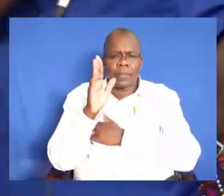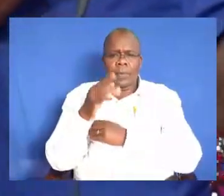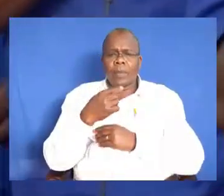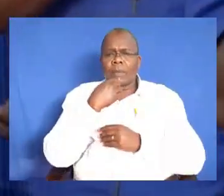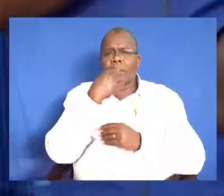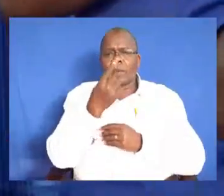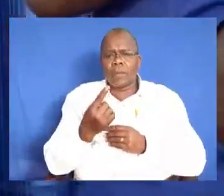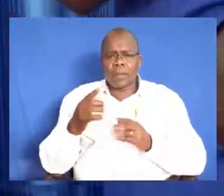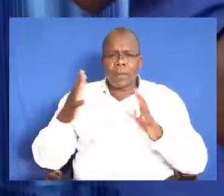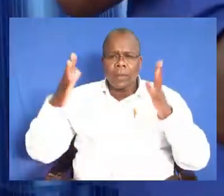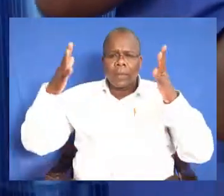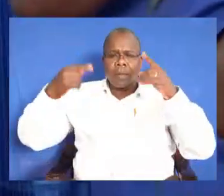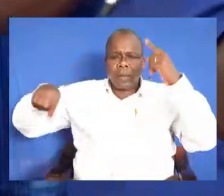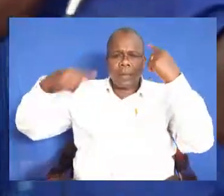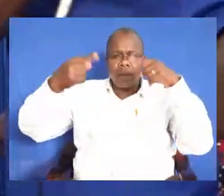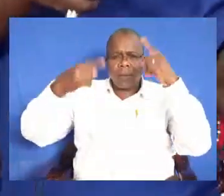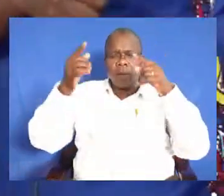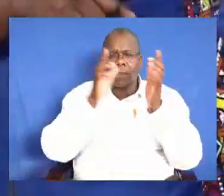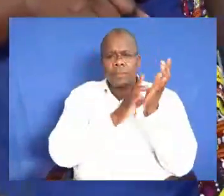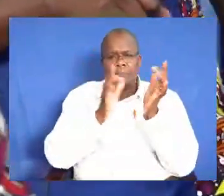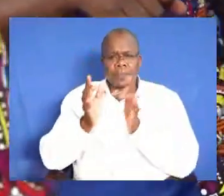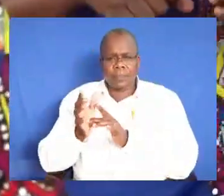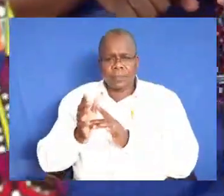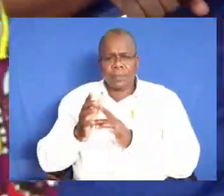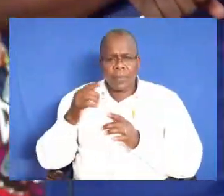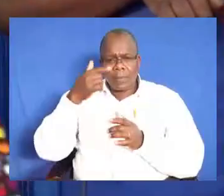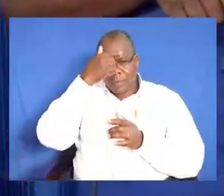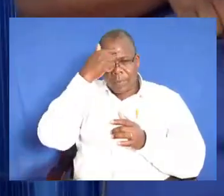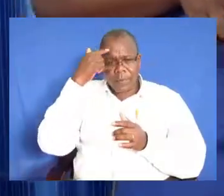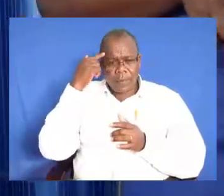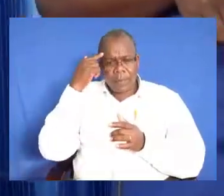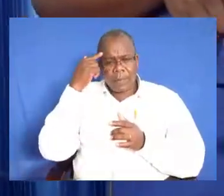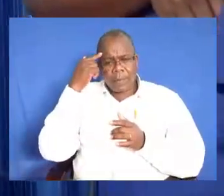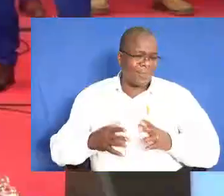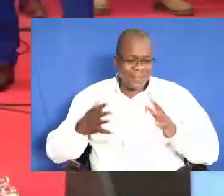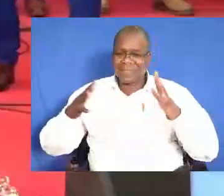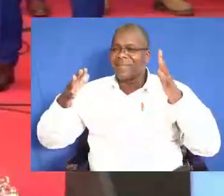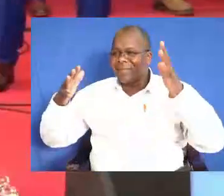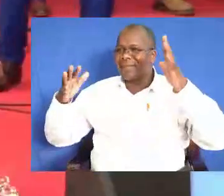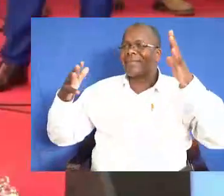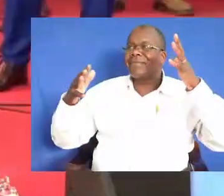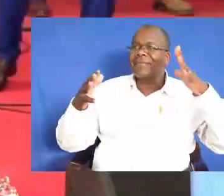kwamba tunasherekea ushindi wa Bwana Yesu ni kwa sababu ametushindia. Hallelujah.